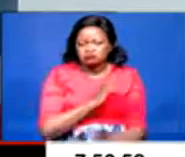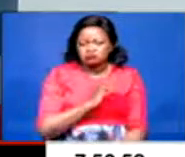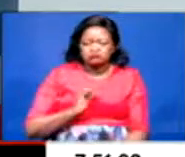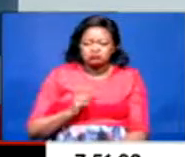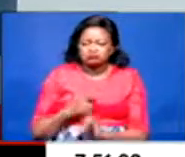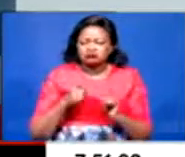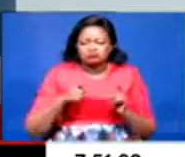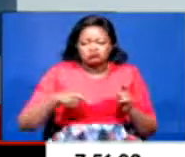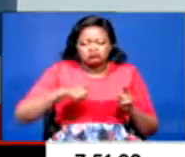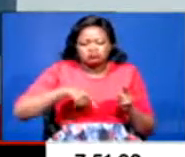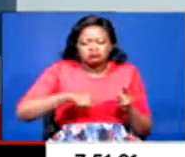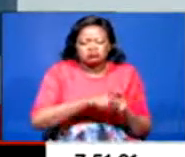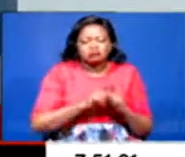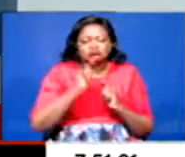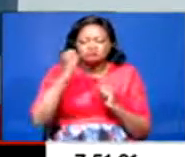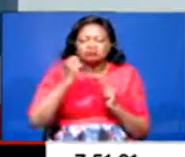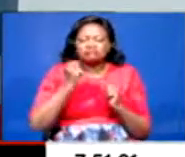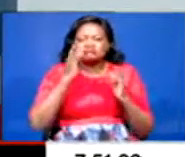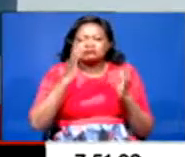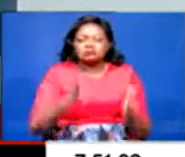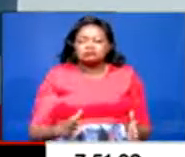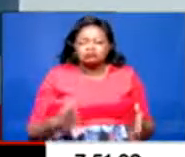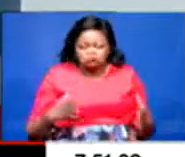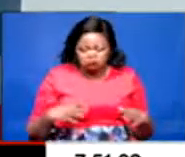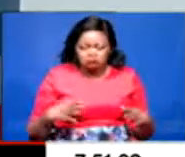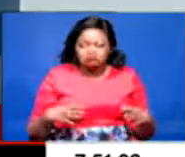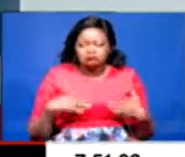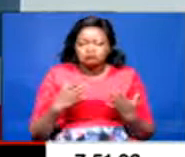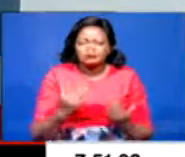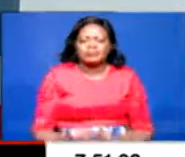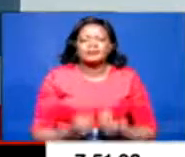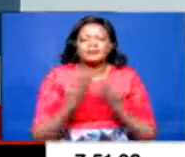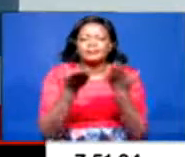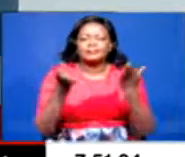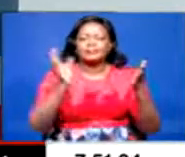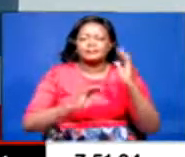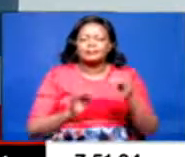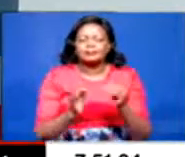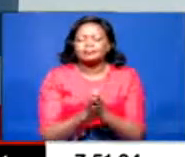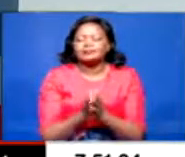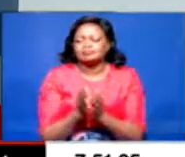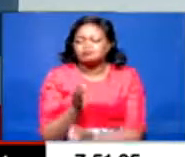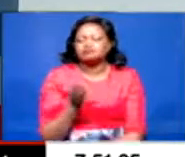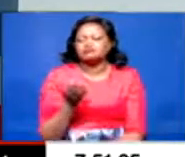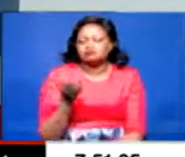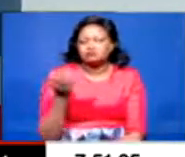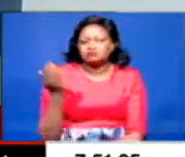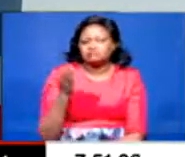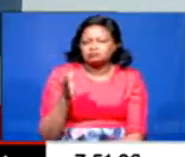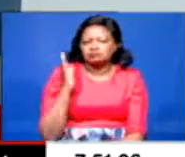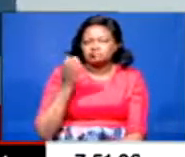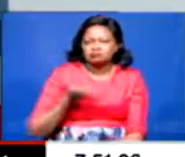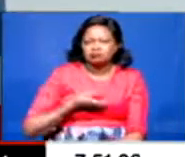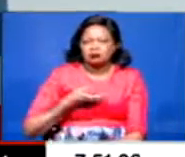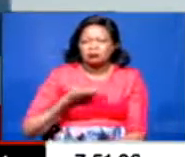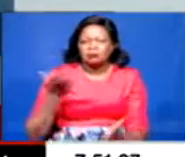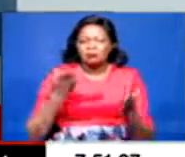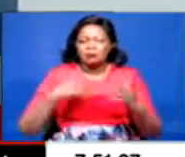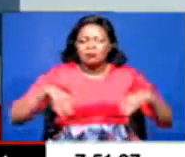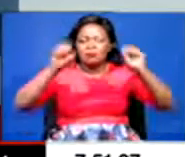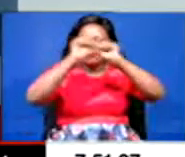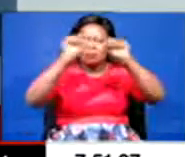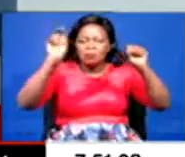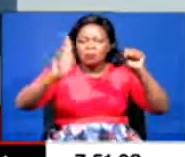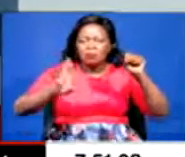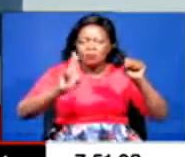How we are going to deliver that election is going to reflect how we are going to be at the Security Council, where President Kenyatta is also a member. Remember,